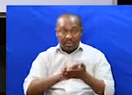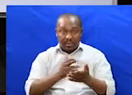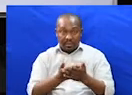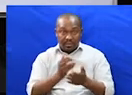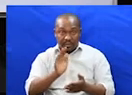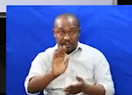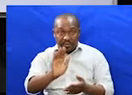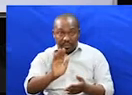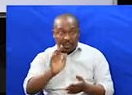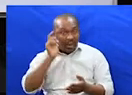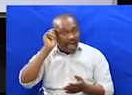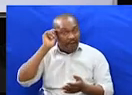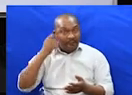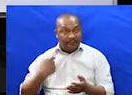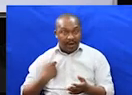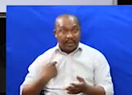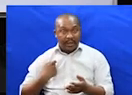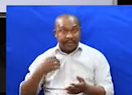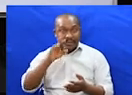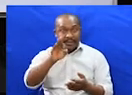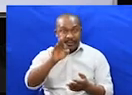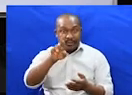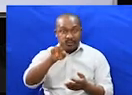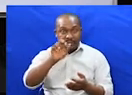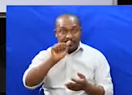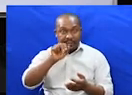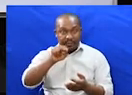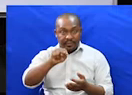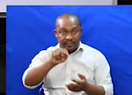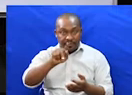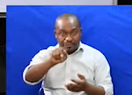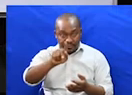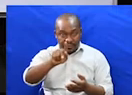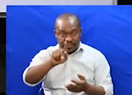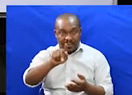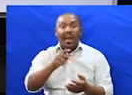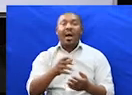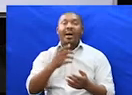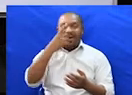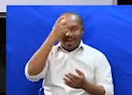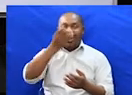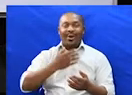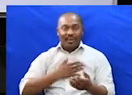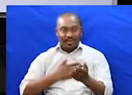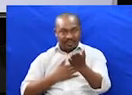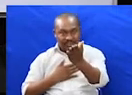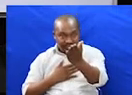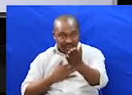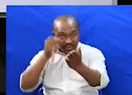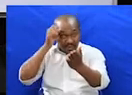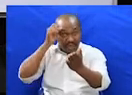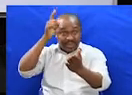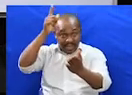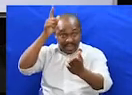H. Swed. I hope, my dear student, I hope you have enjoyed the lesson and you have